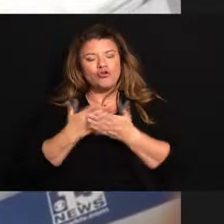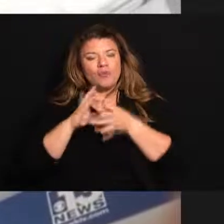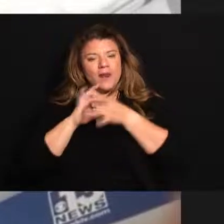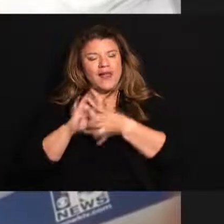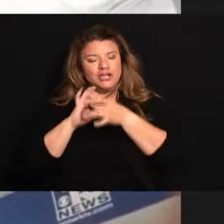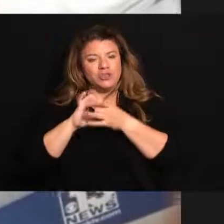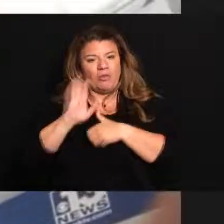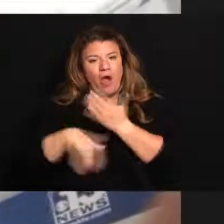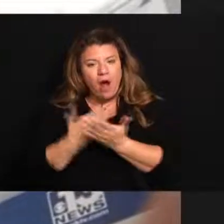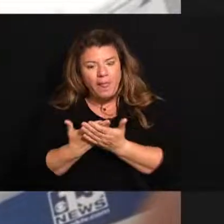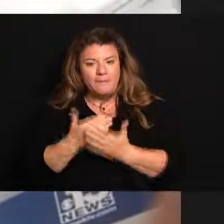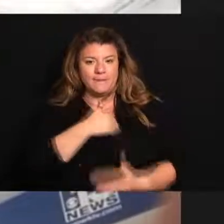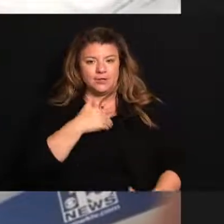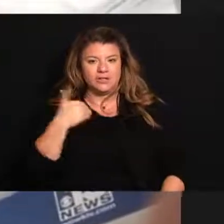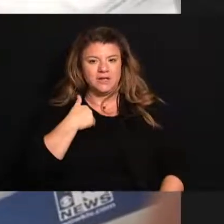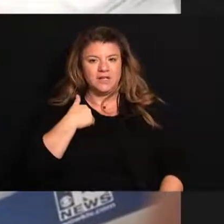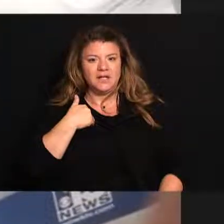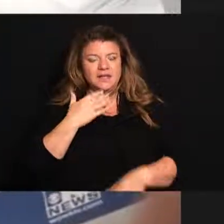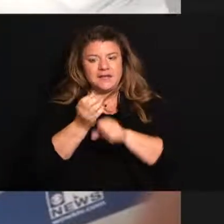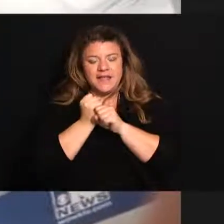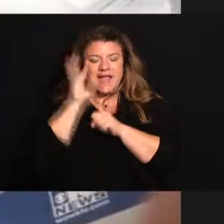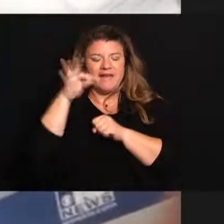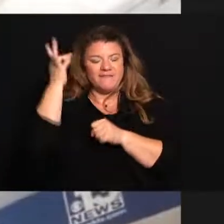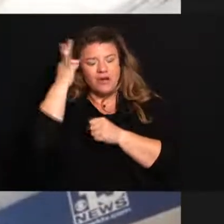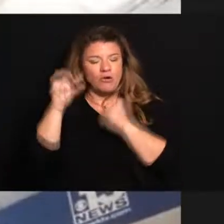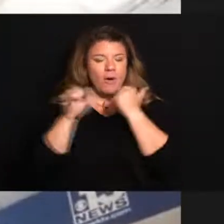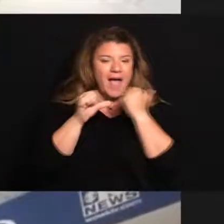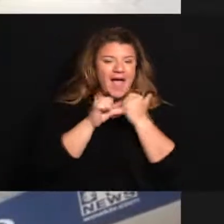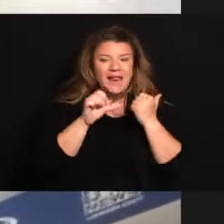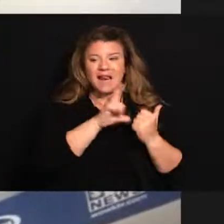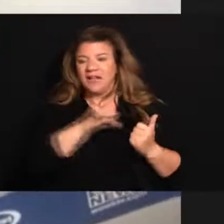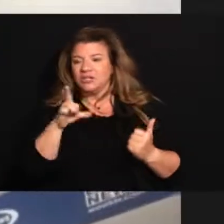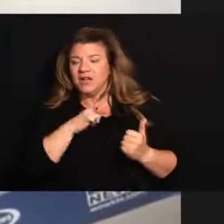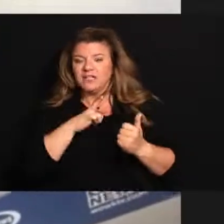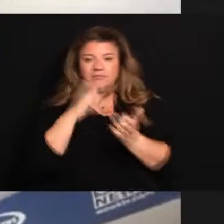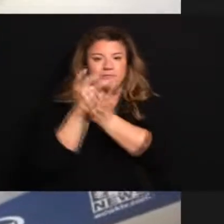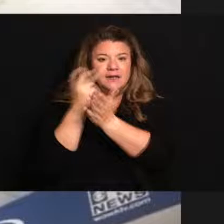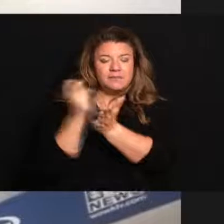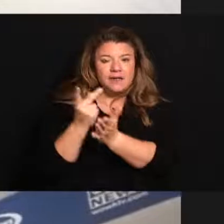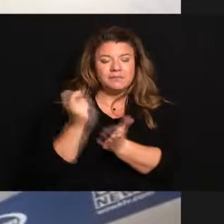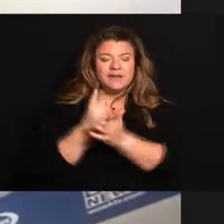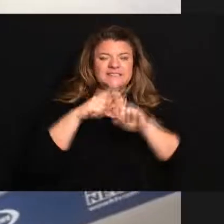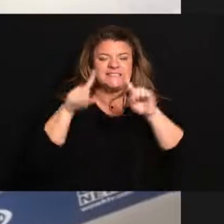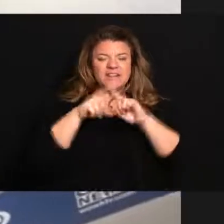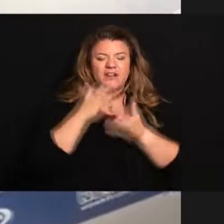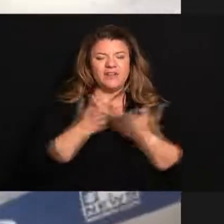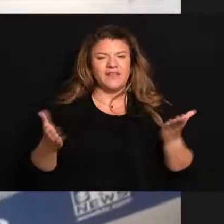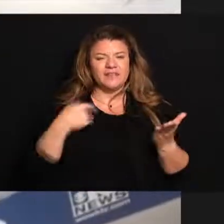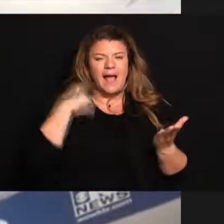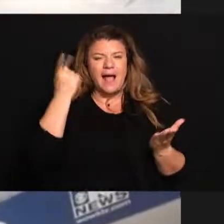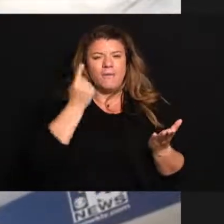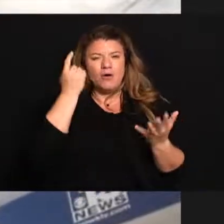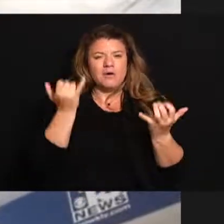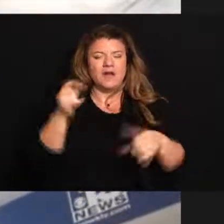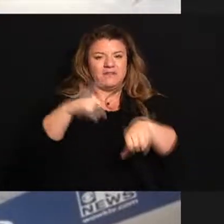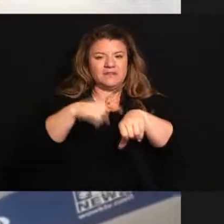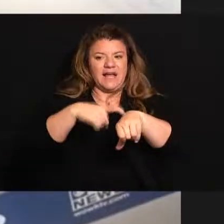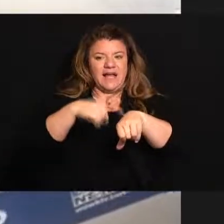and all members to get federal aid, to get legislation passed, a whole host of things. And I'm just wondering if it's time maybe to